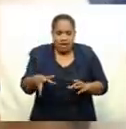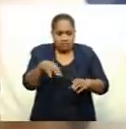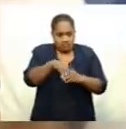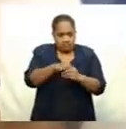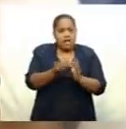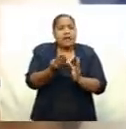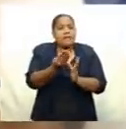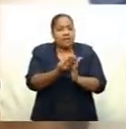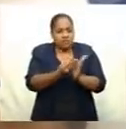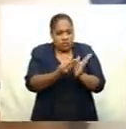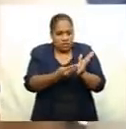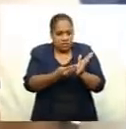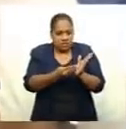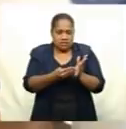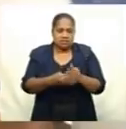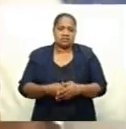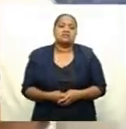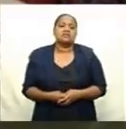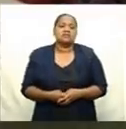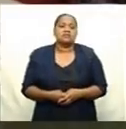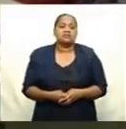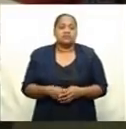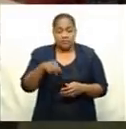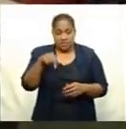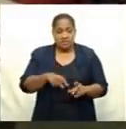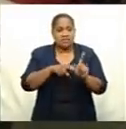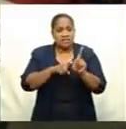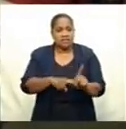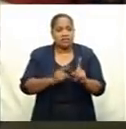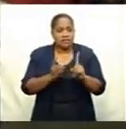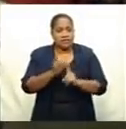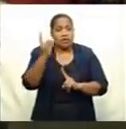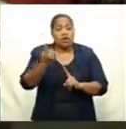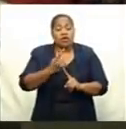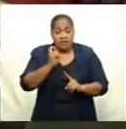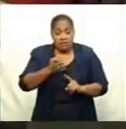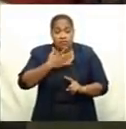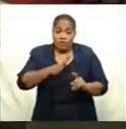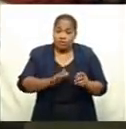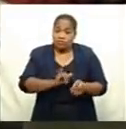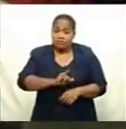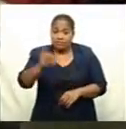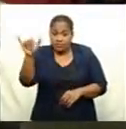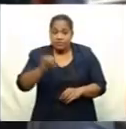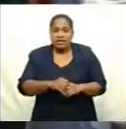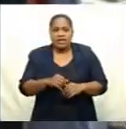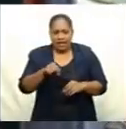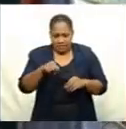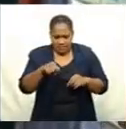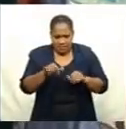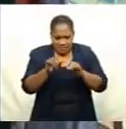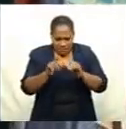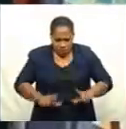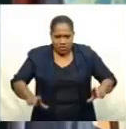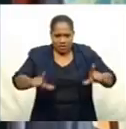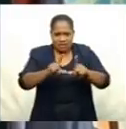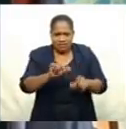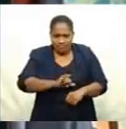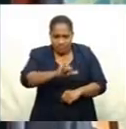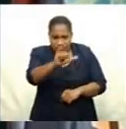and while it is yet to be developed, it will make traveling internationally and domestically easier. Apanisa